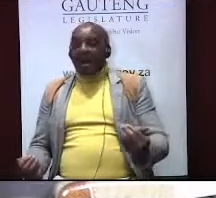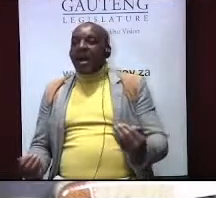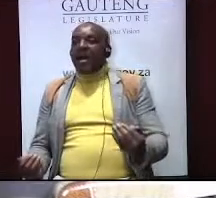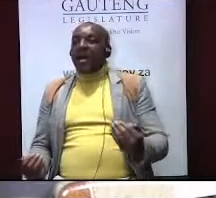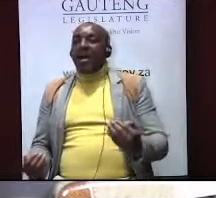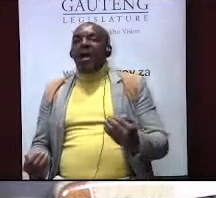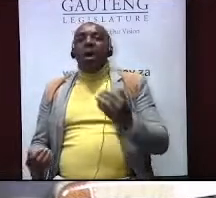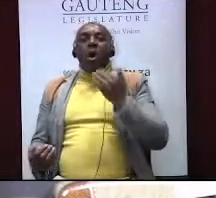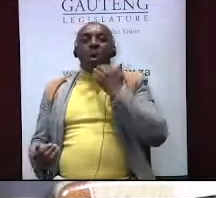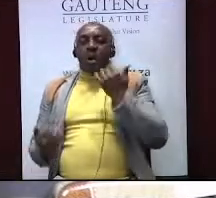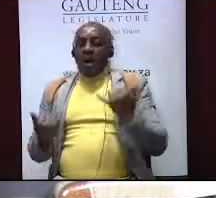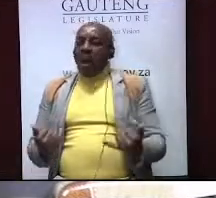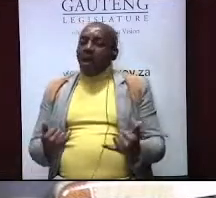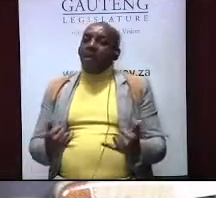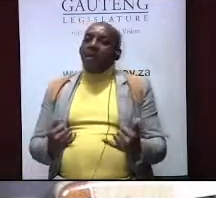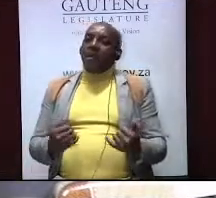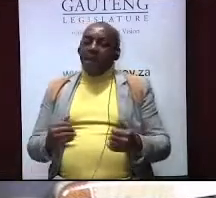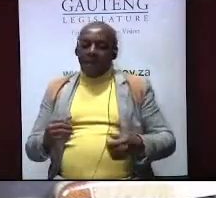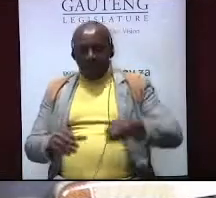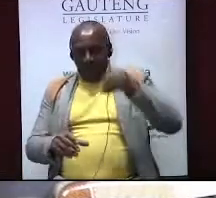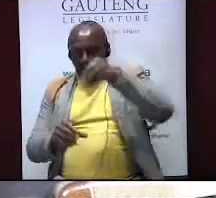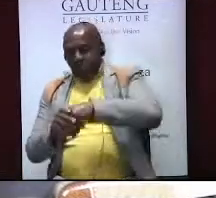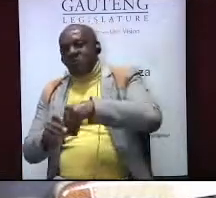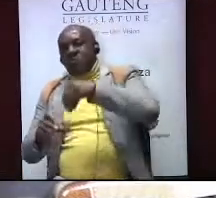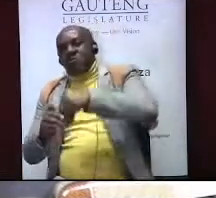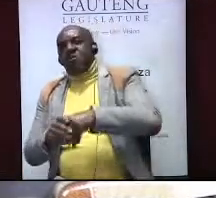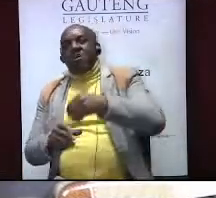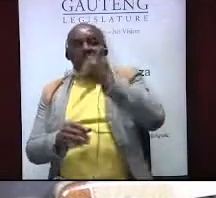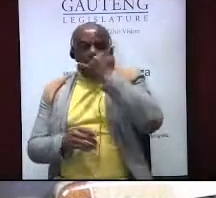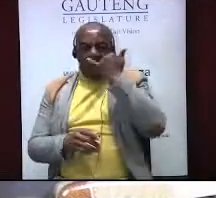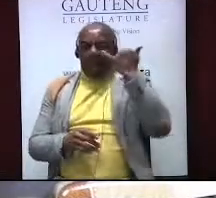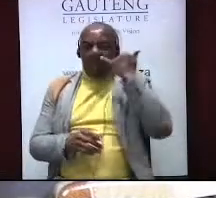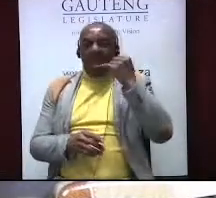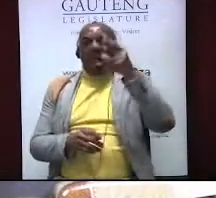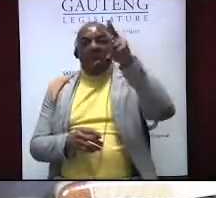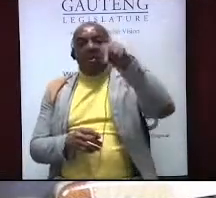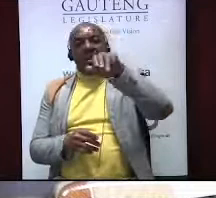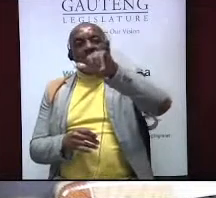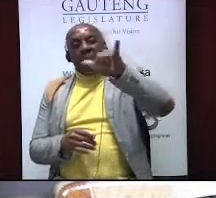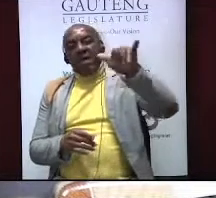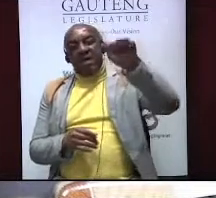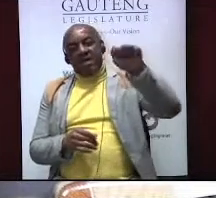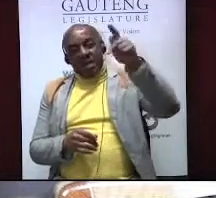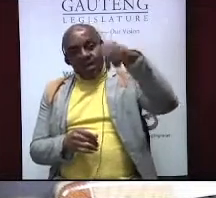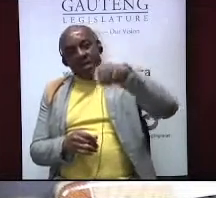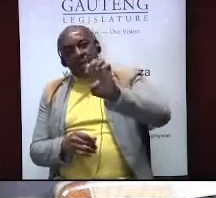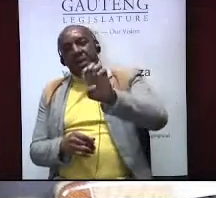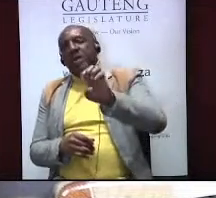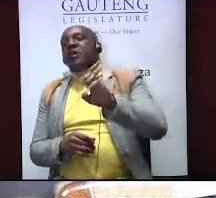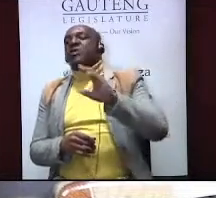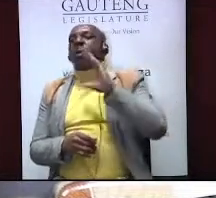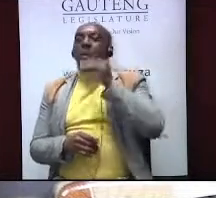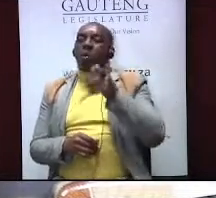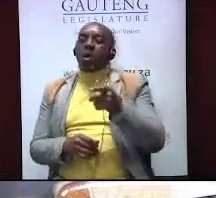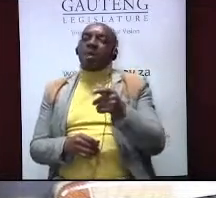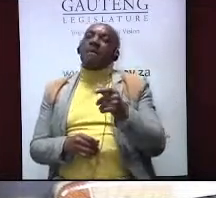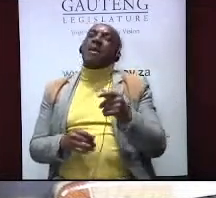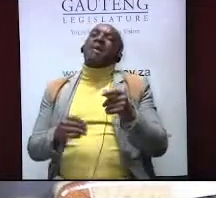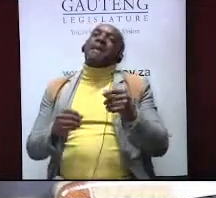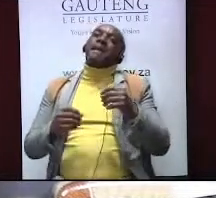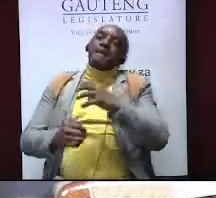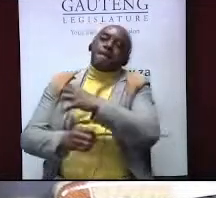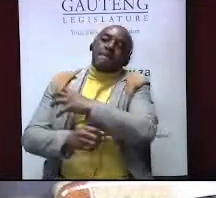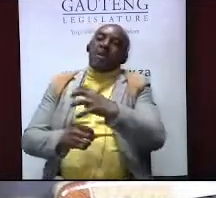into nyaupe, that they've put into drugs. We will be able to save our children if we become that strong